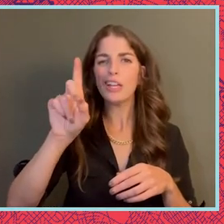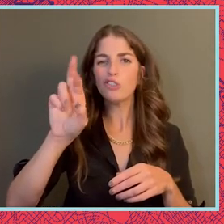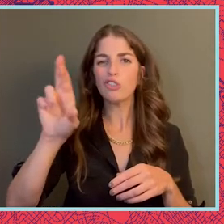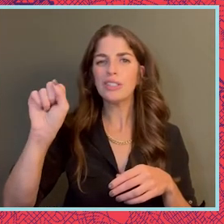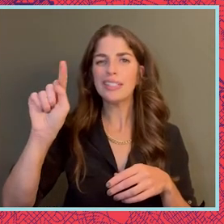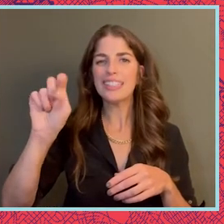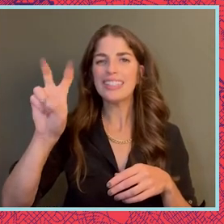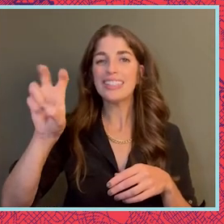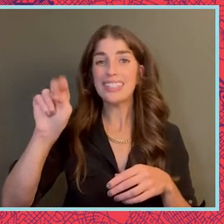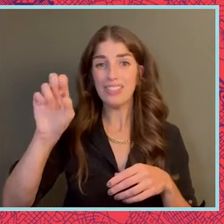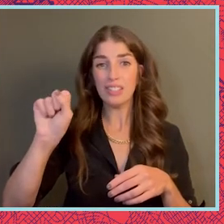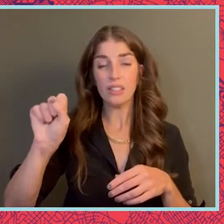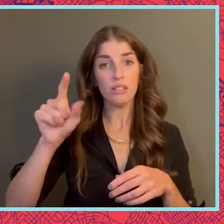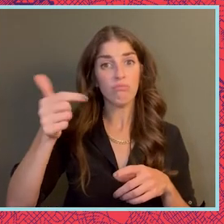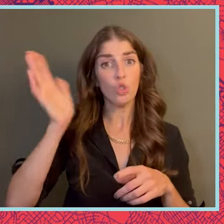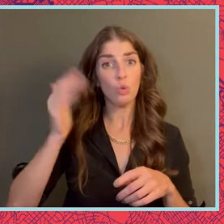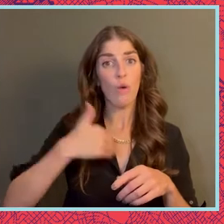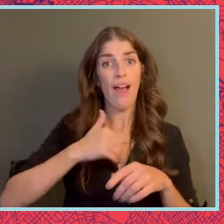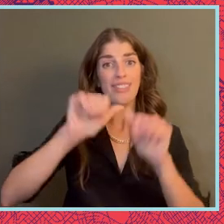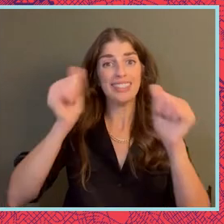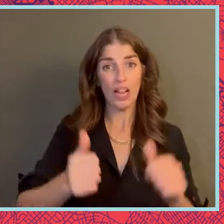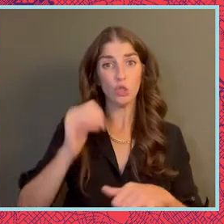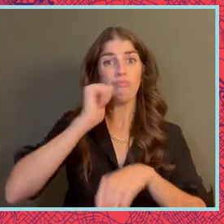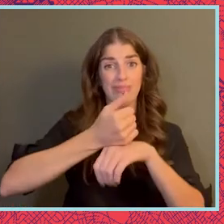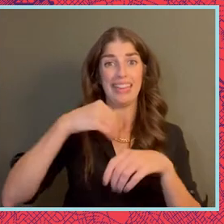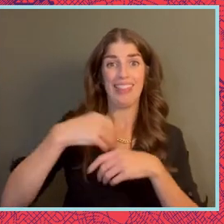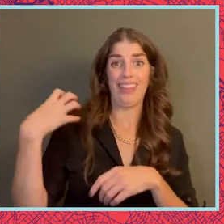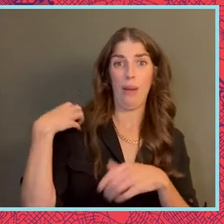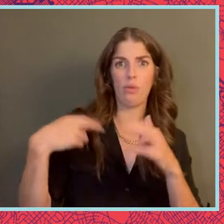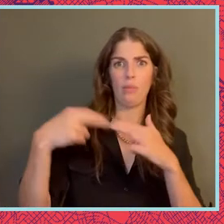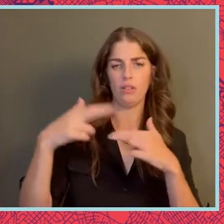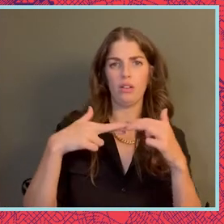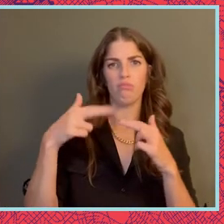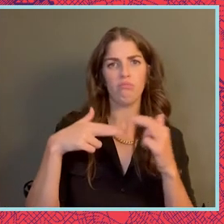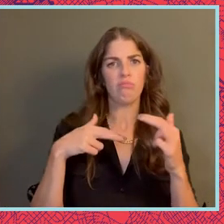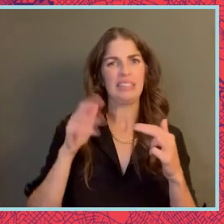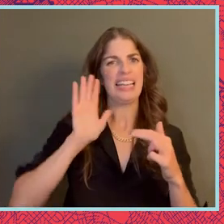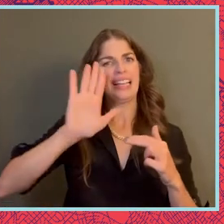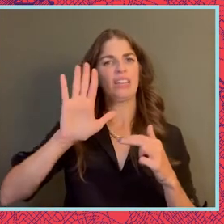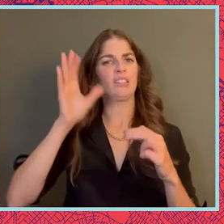Alexander Stevens, who had a statue in the rotunda in the Capitol.